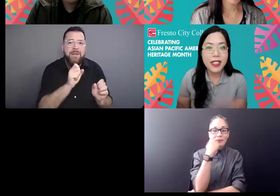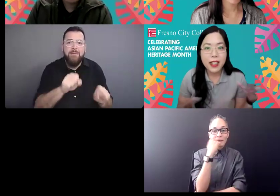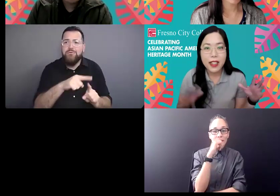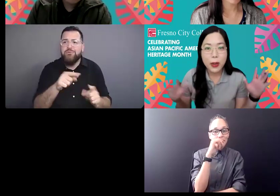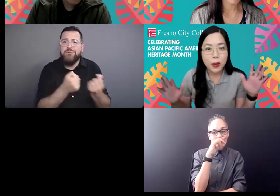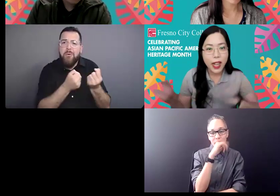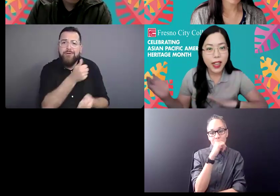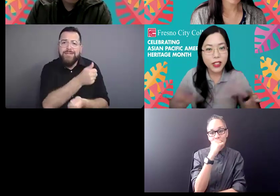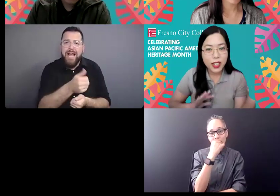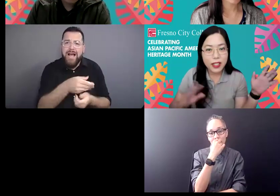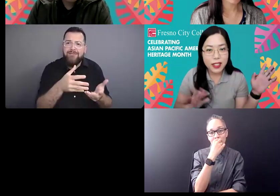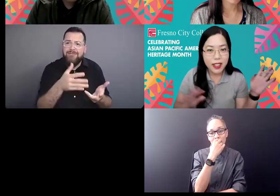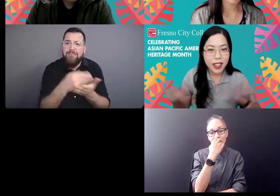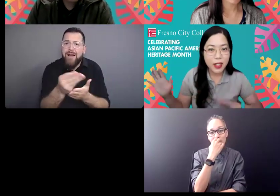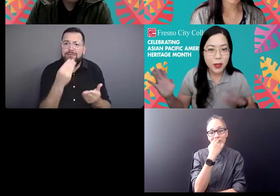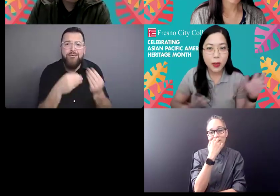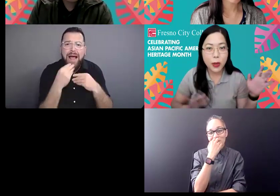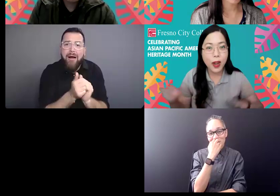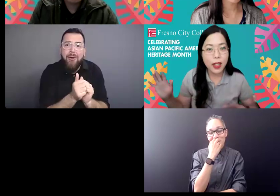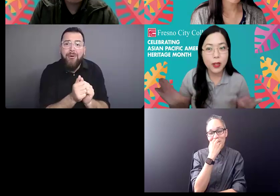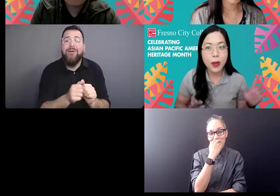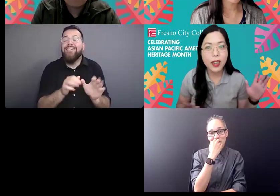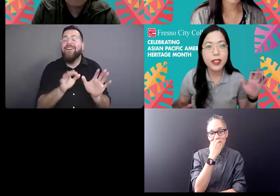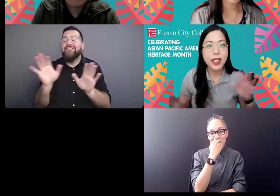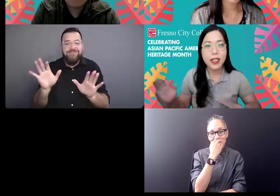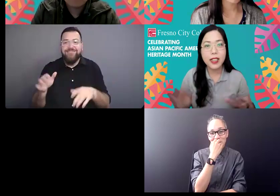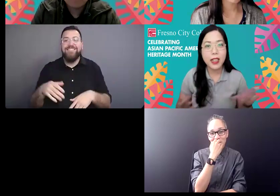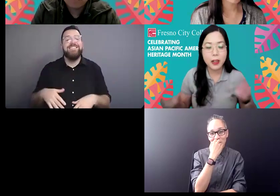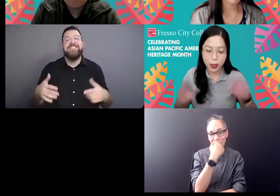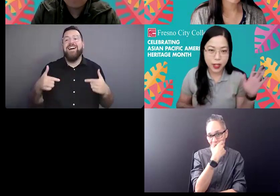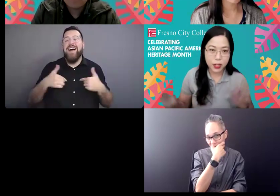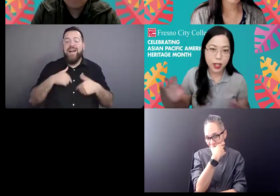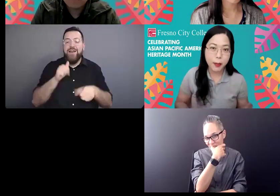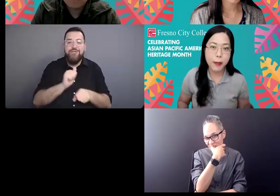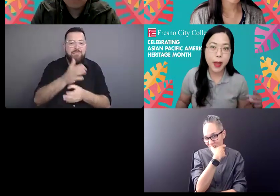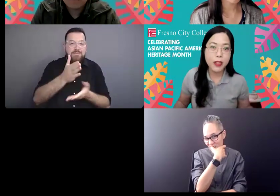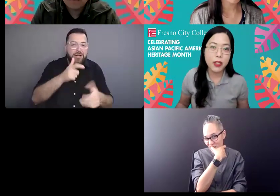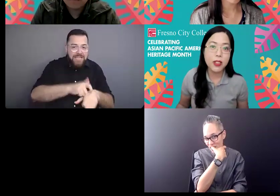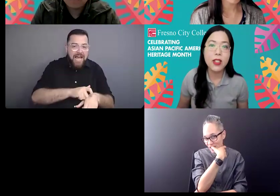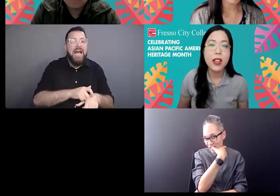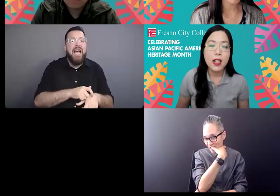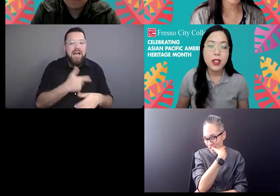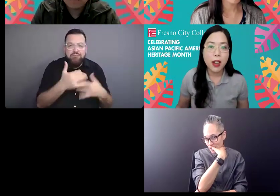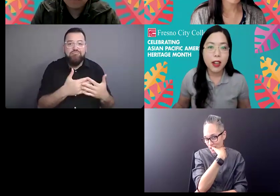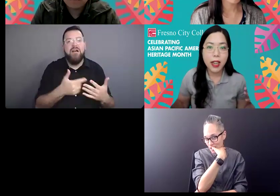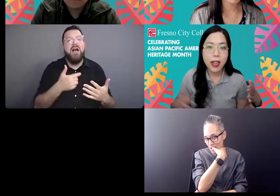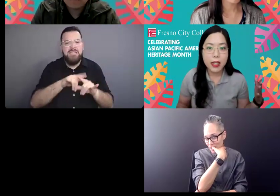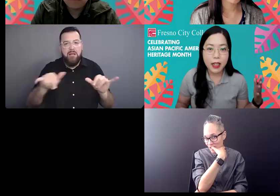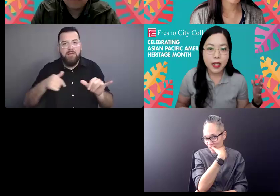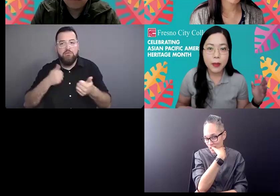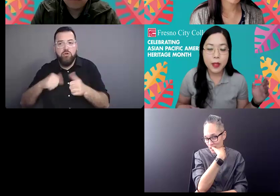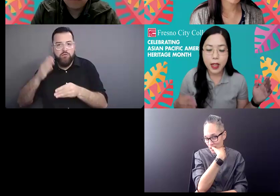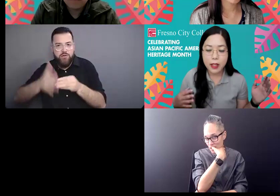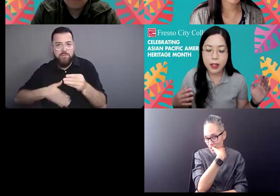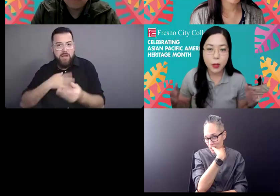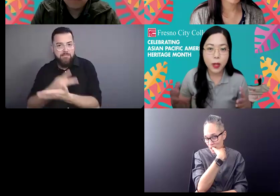I did the whole adjunct thing for a while getting while finishing up my master's, taught